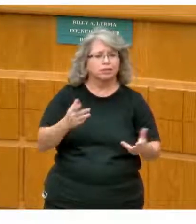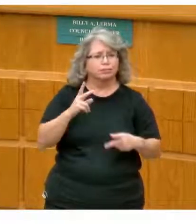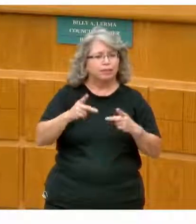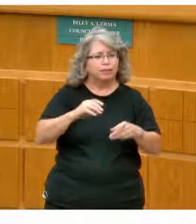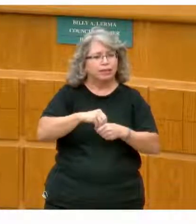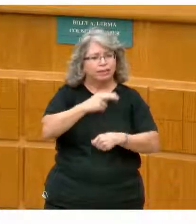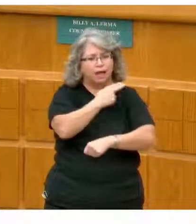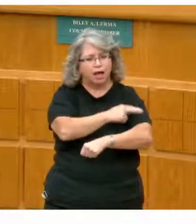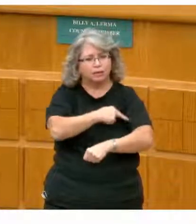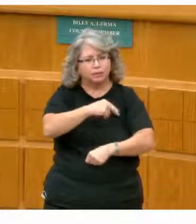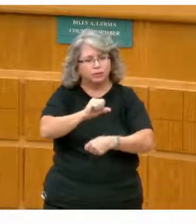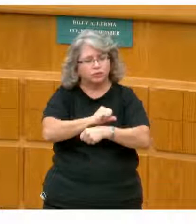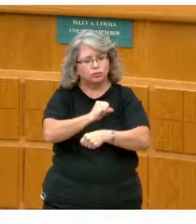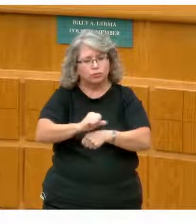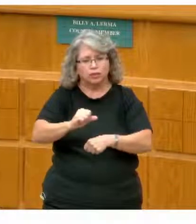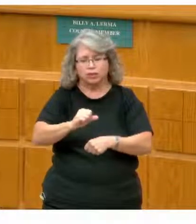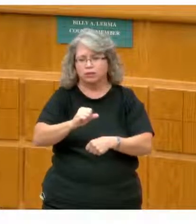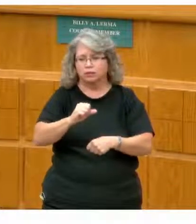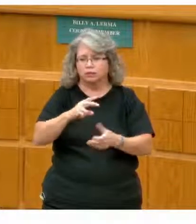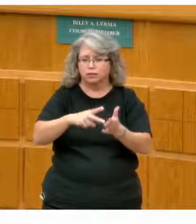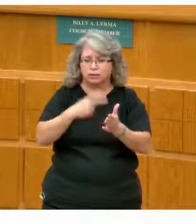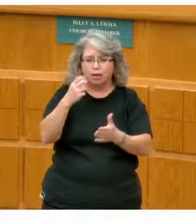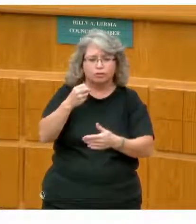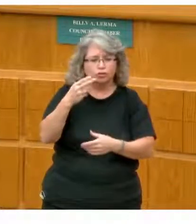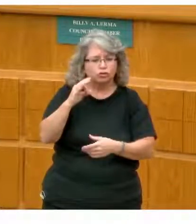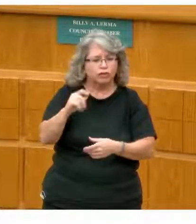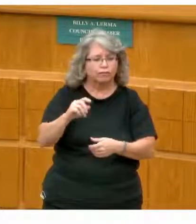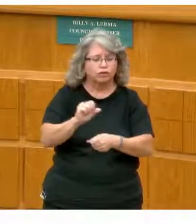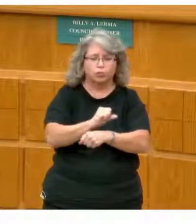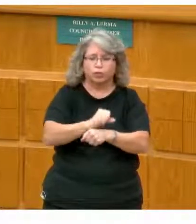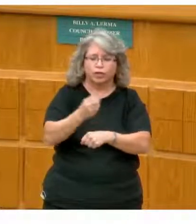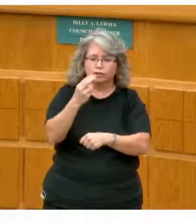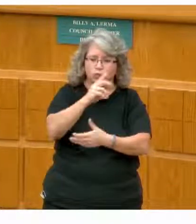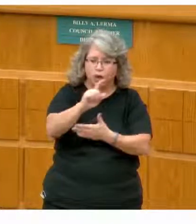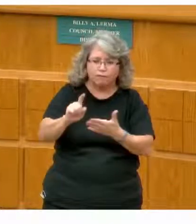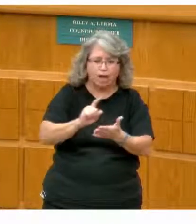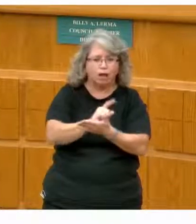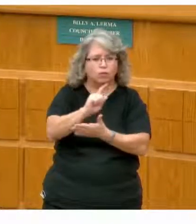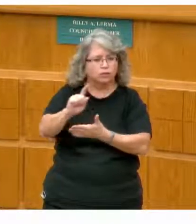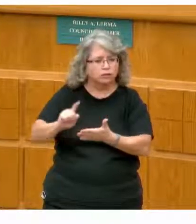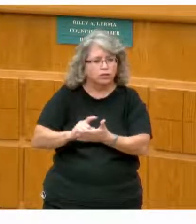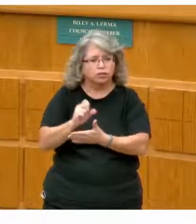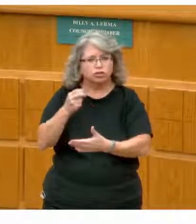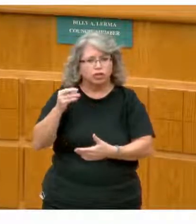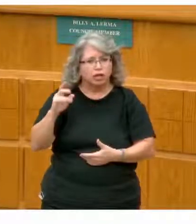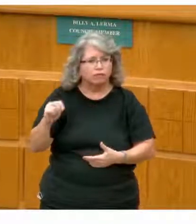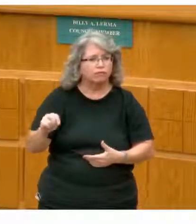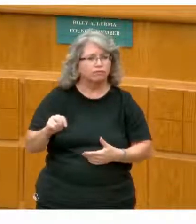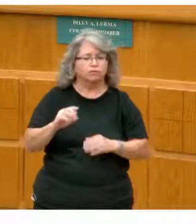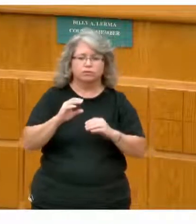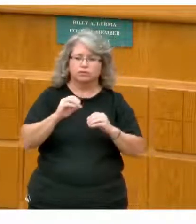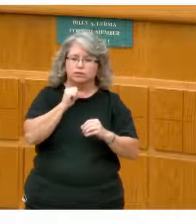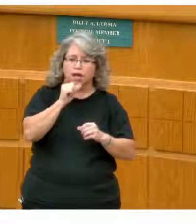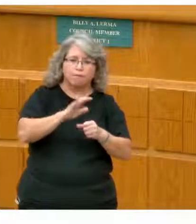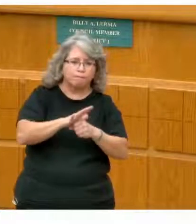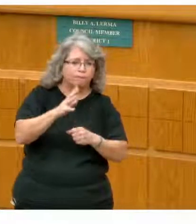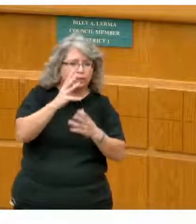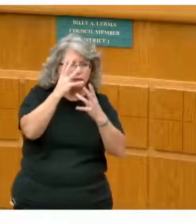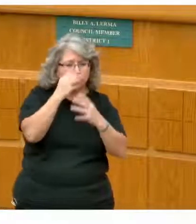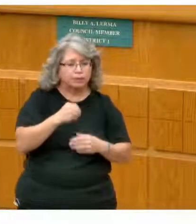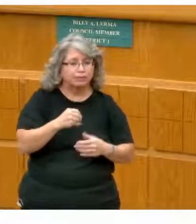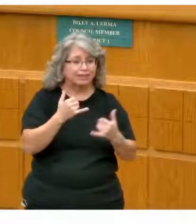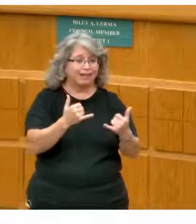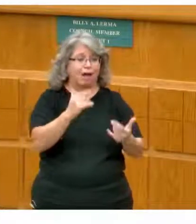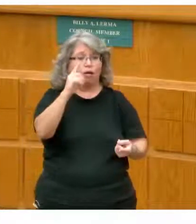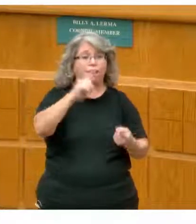working double shifts all the time, 12-hour days, getting not very much sleep for 2 years on end, and now there's even fewer people there to